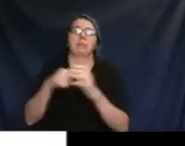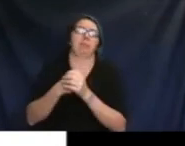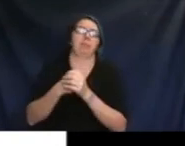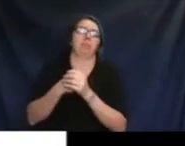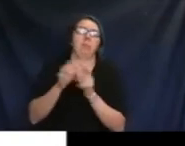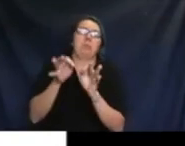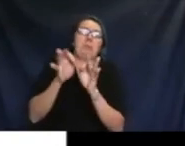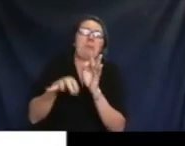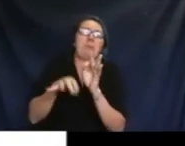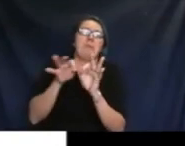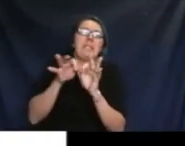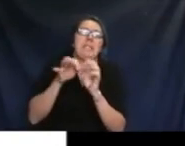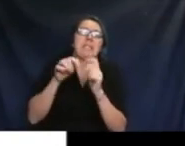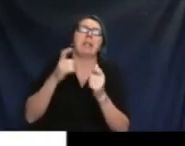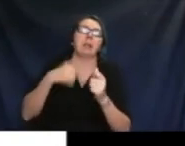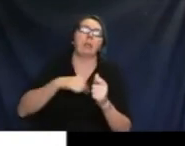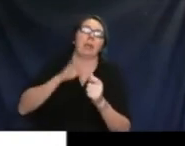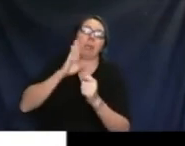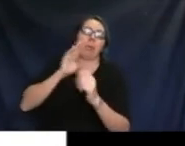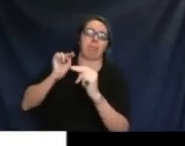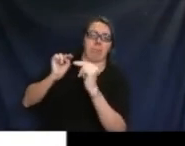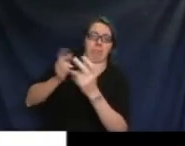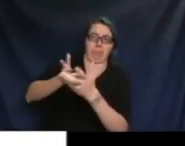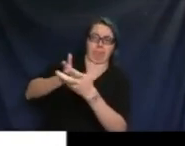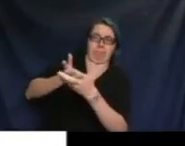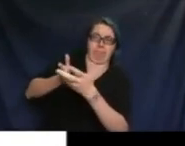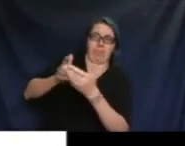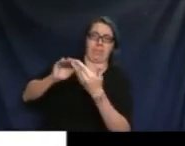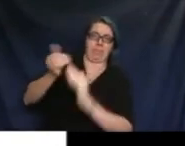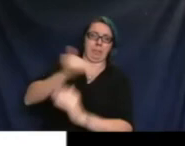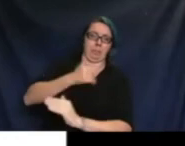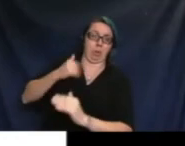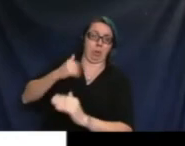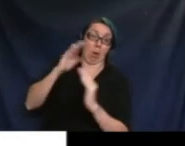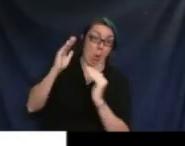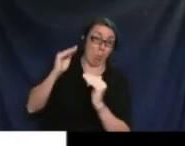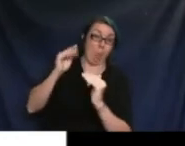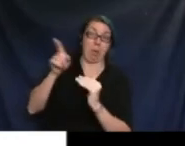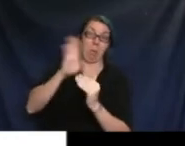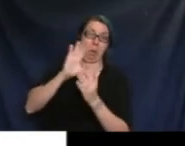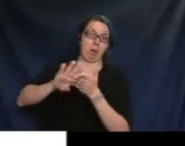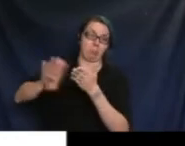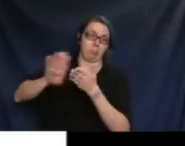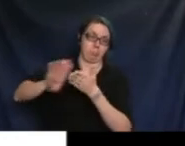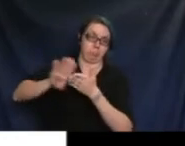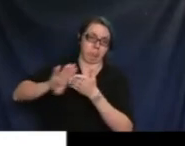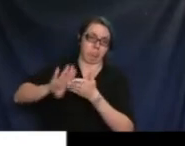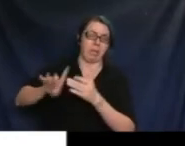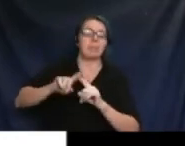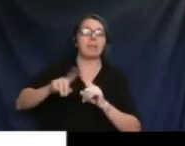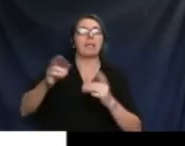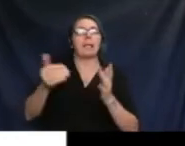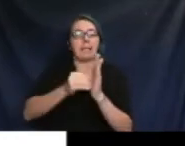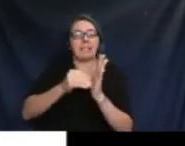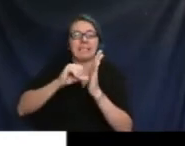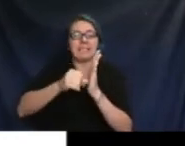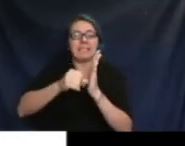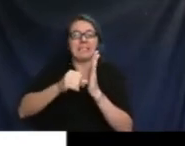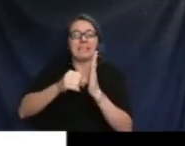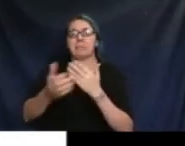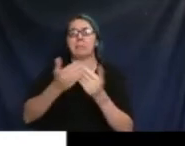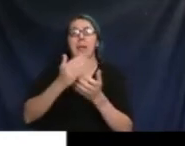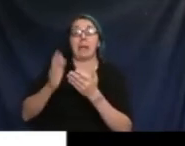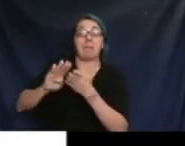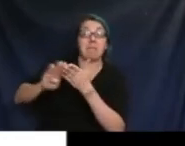across departments to have these waived, but it's better to have them in the budget so that you don't get a nasty shock should it not work out.